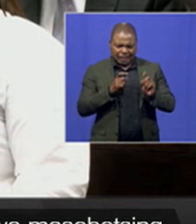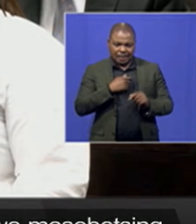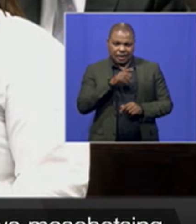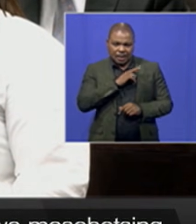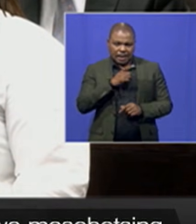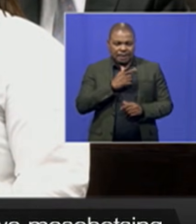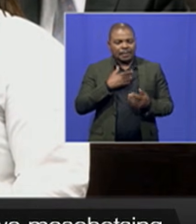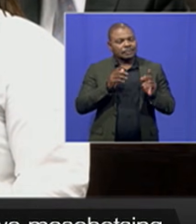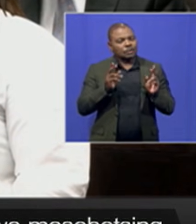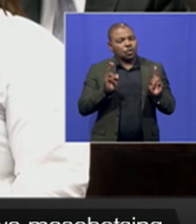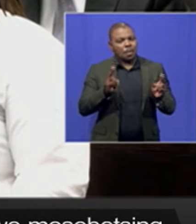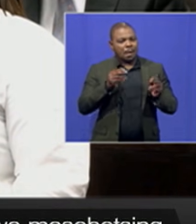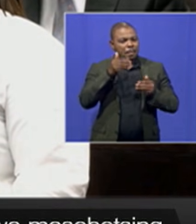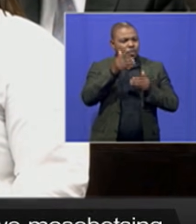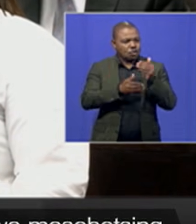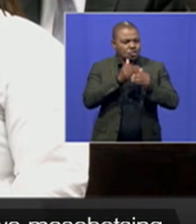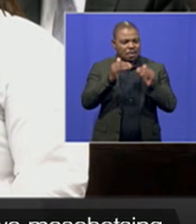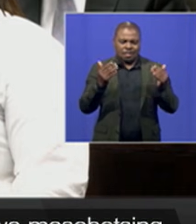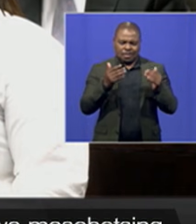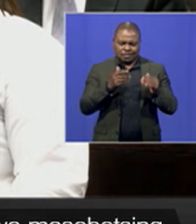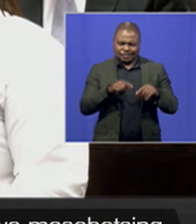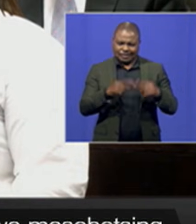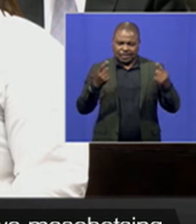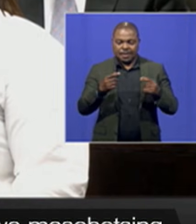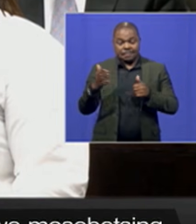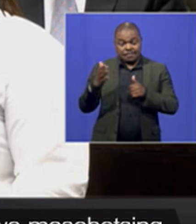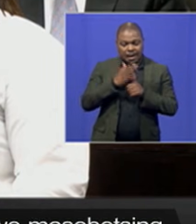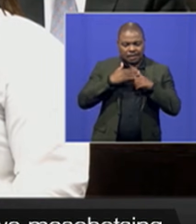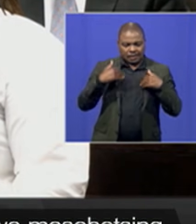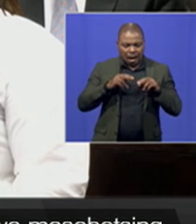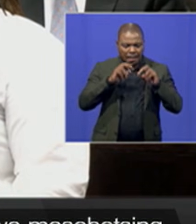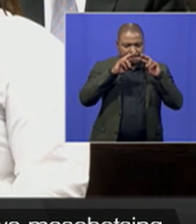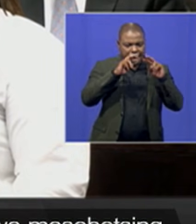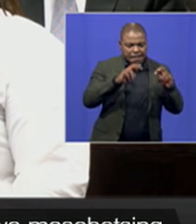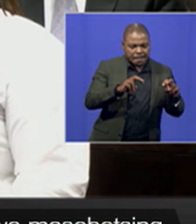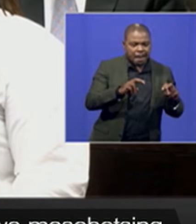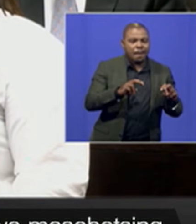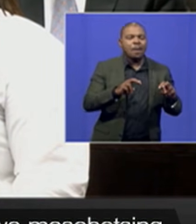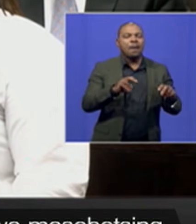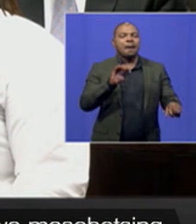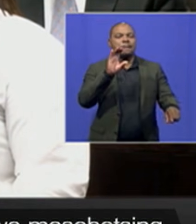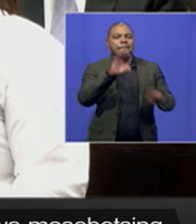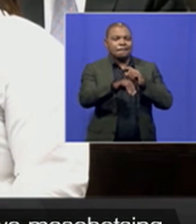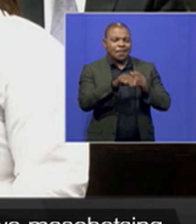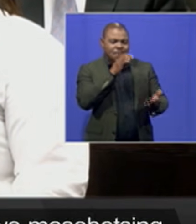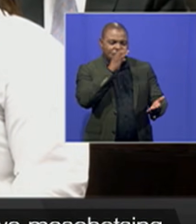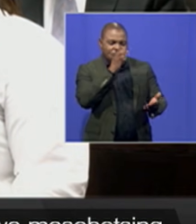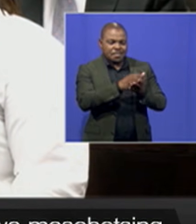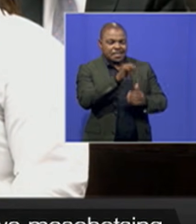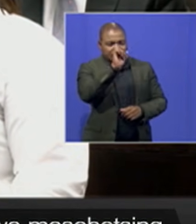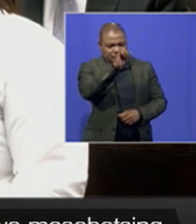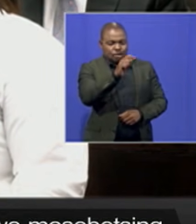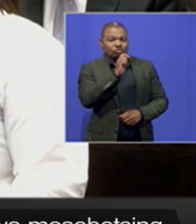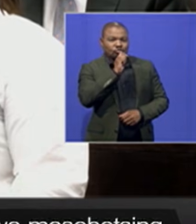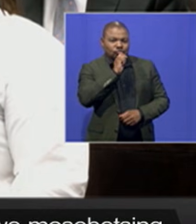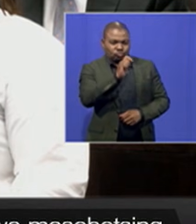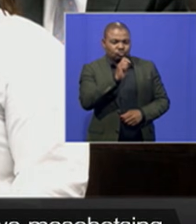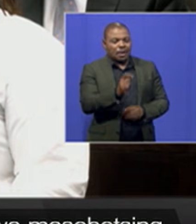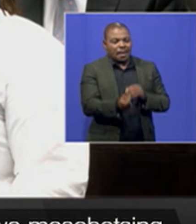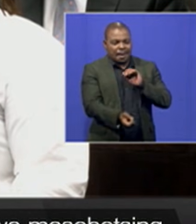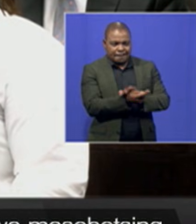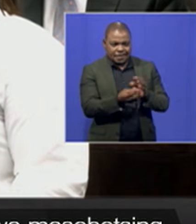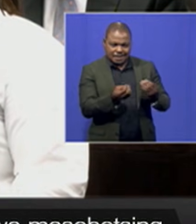the standard protocols, starting with a preliminary investigation which confirmed that a breach had indeed occurred in